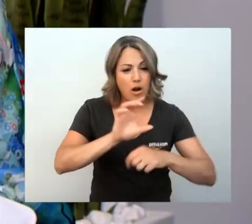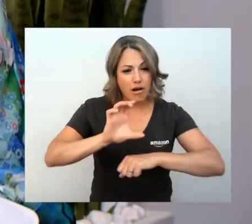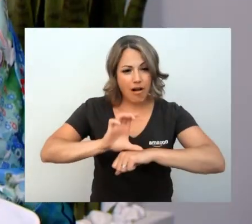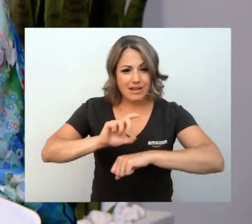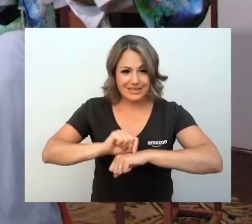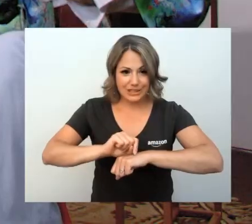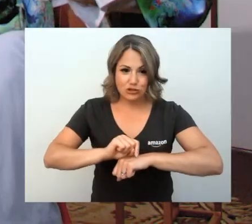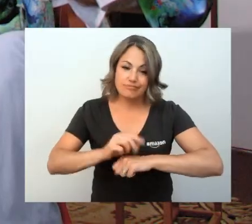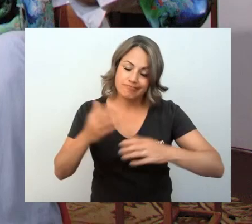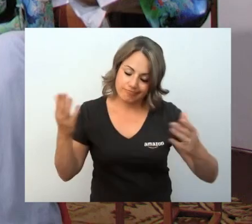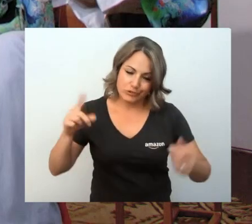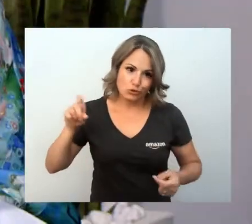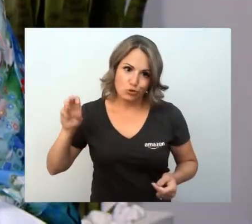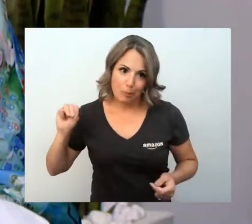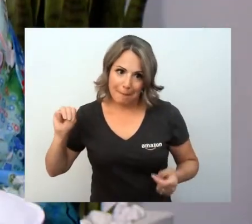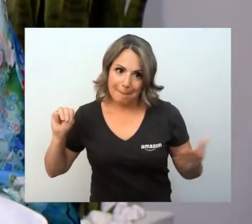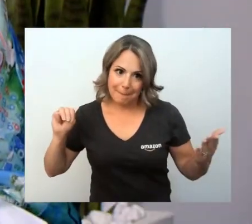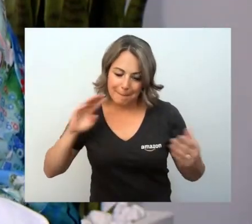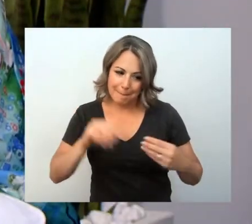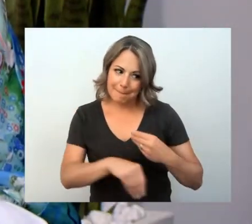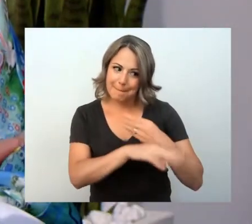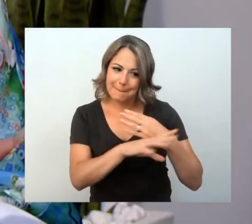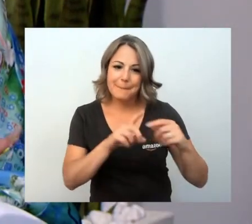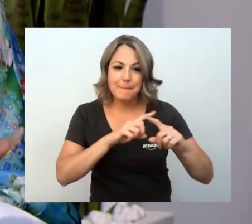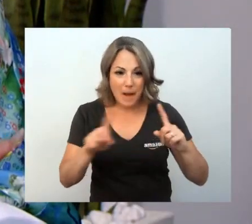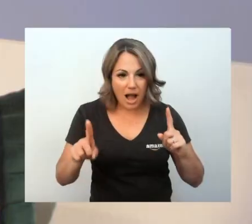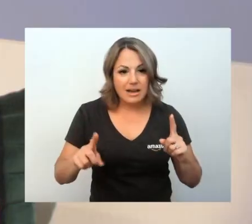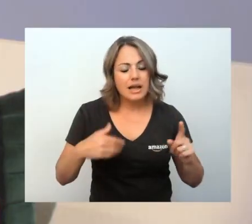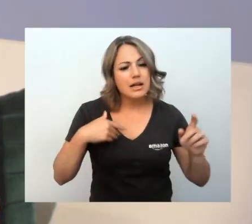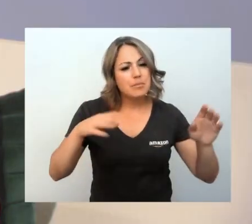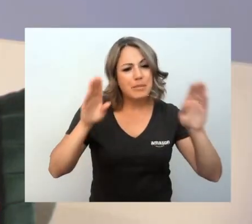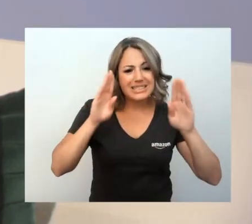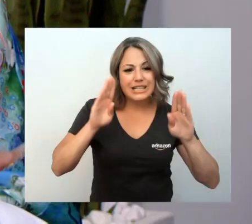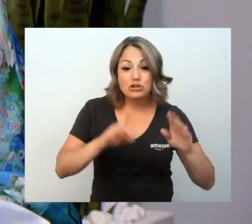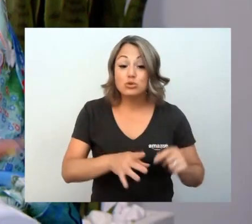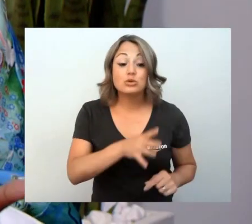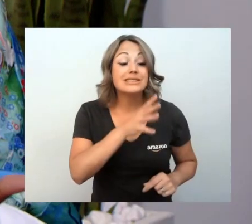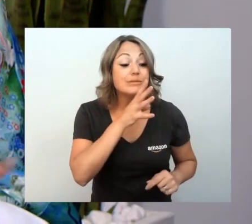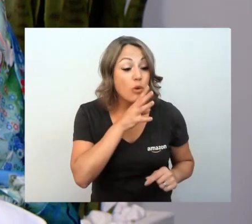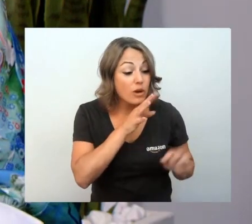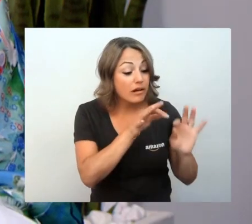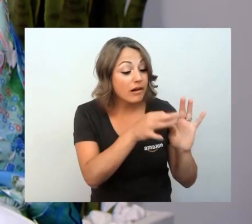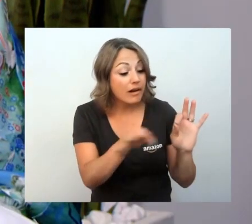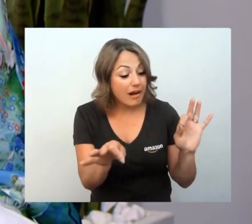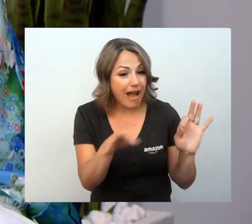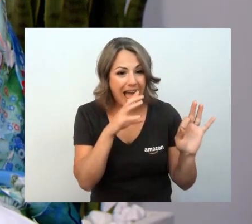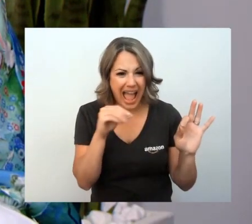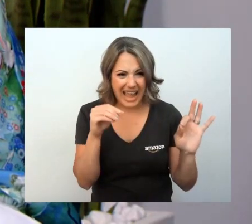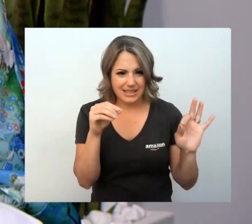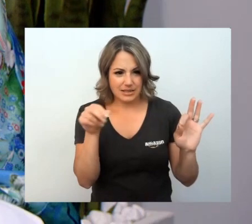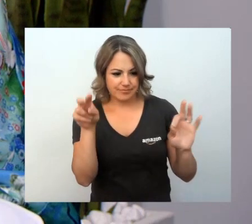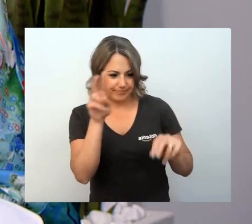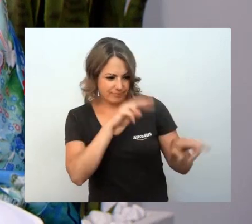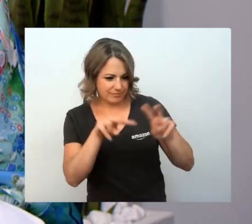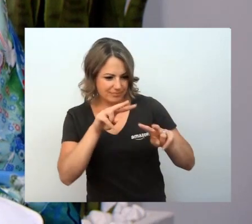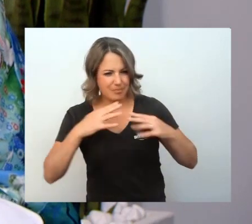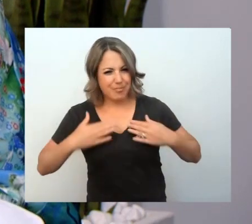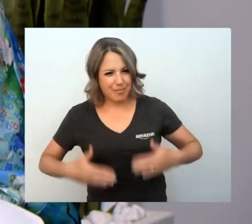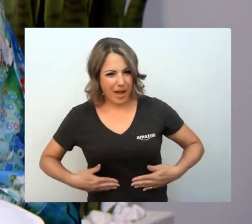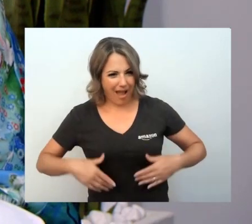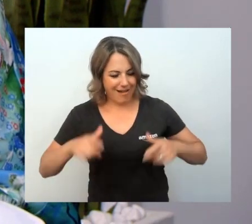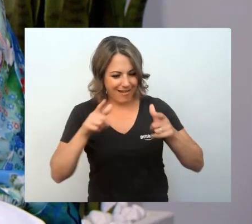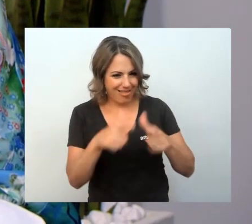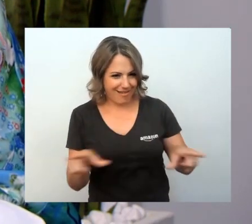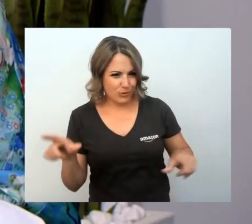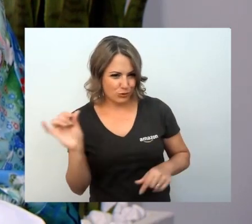Zoom. Yeah. But like paying attention to spoken and unspoken, unspoken messages, you know, and really